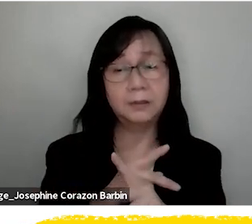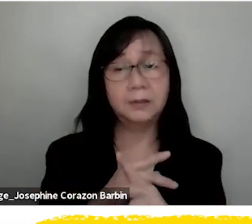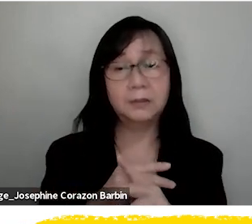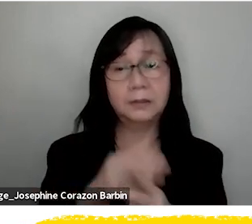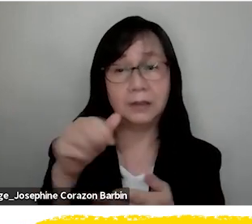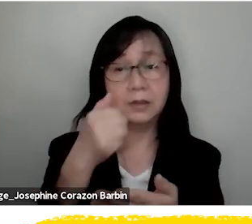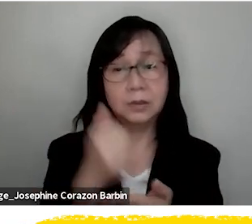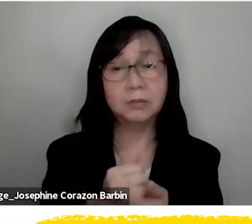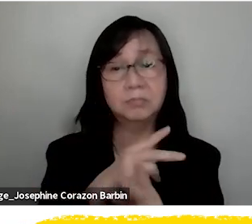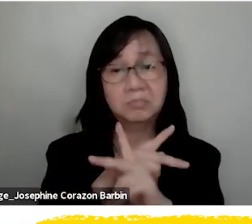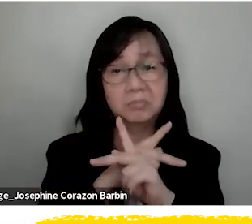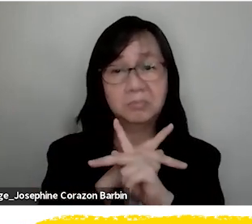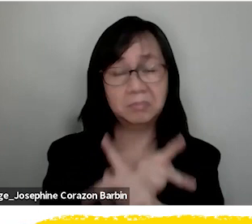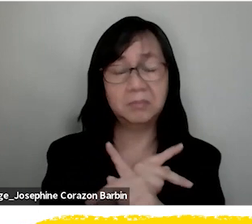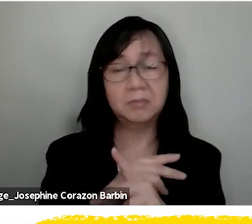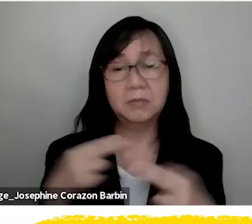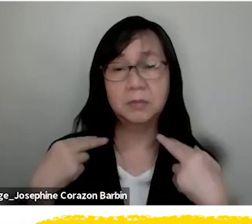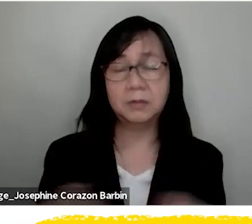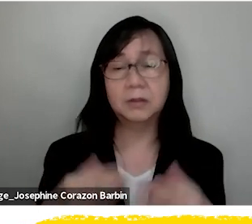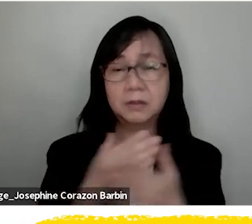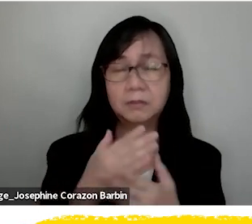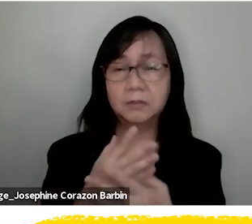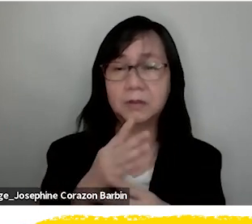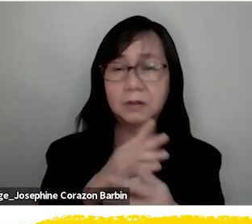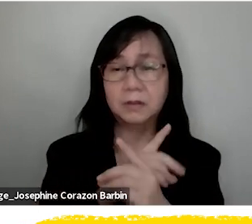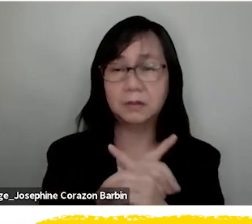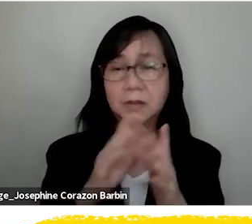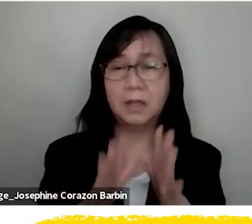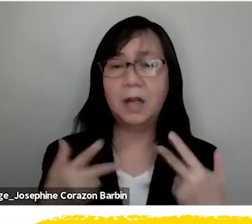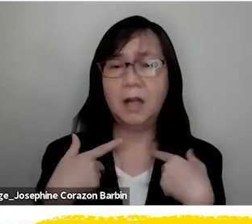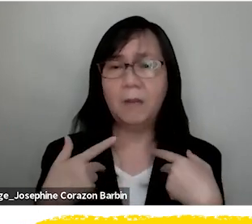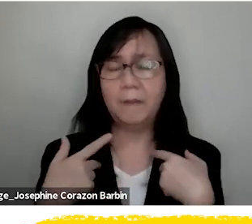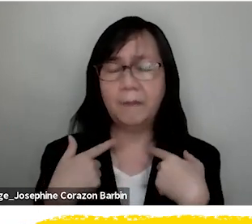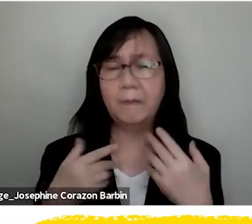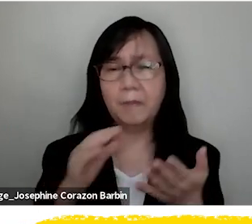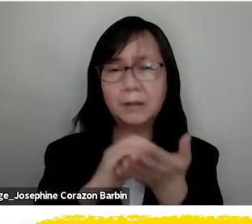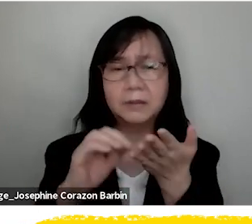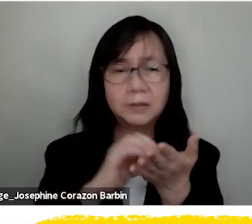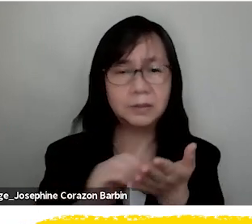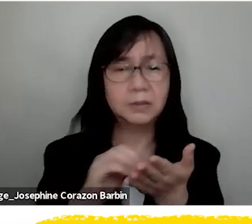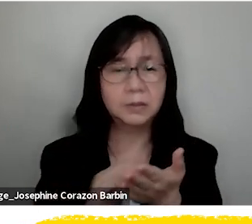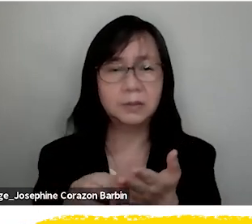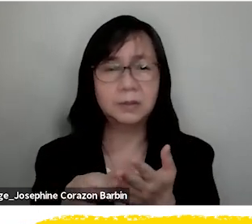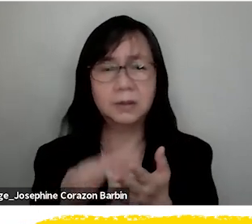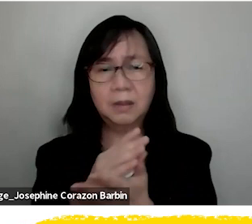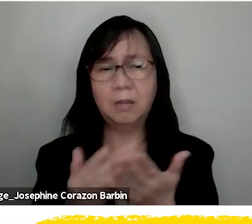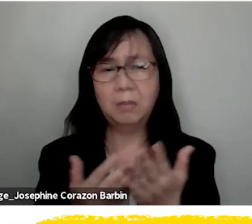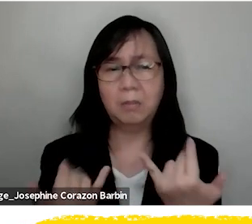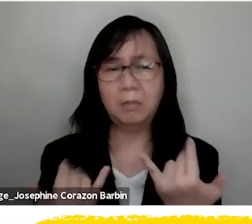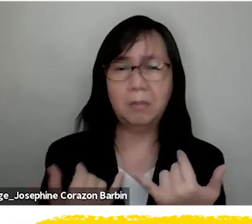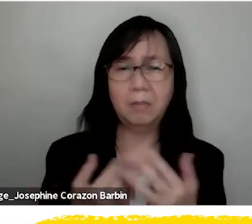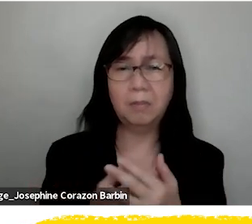defenders, and we are aware of some good practices of some national human rights institutions who